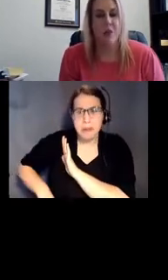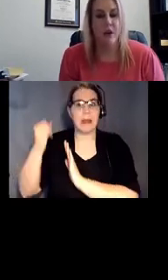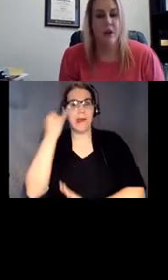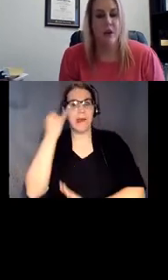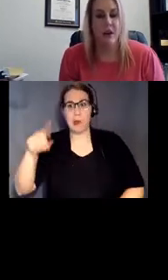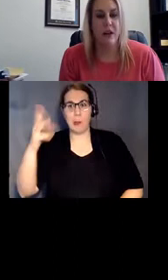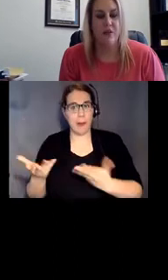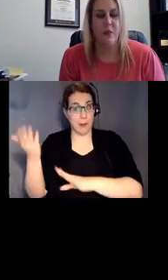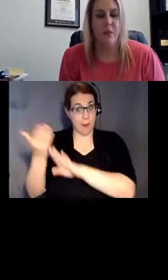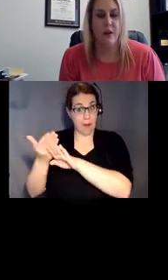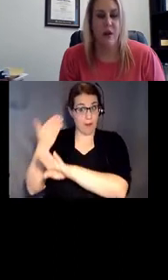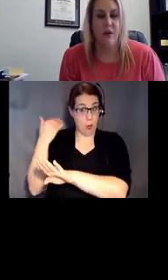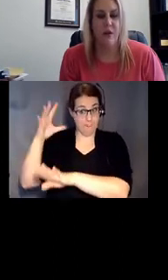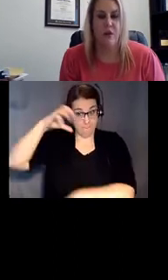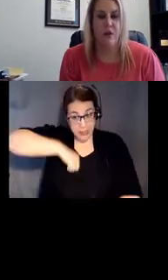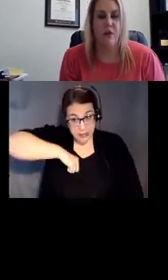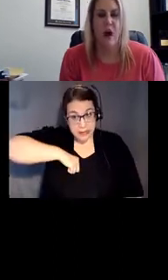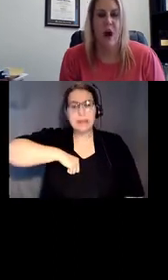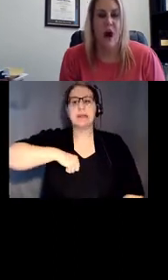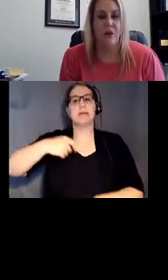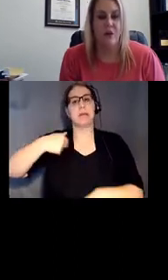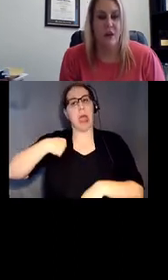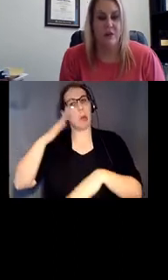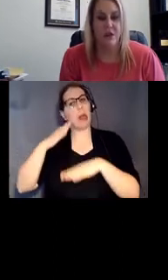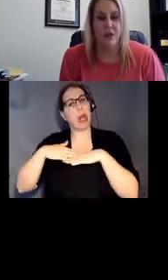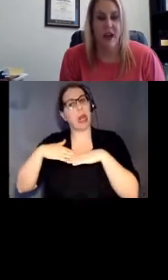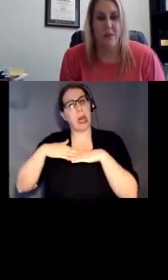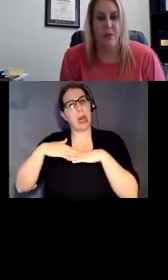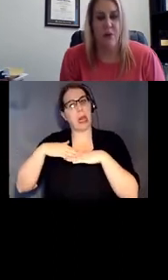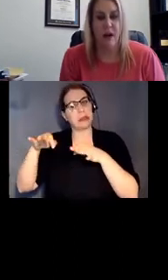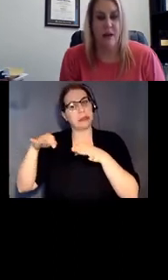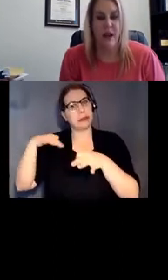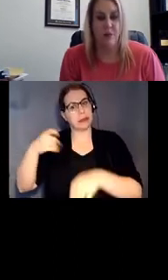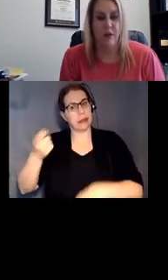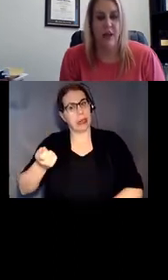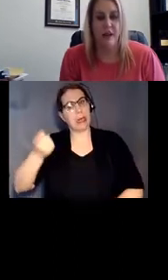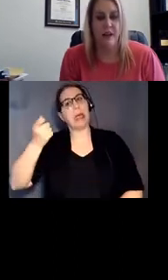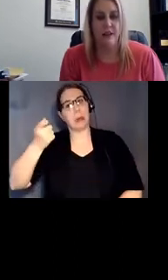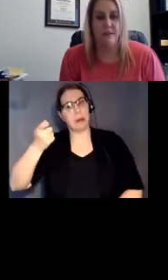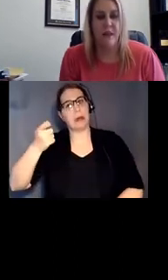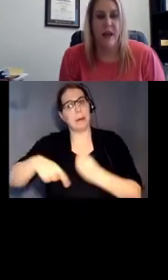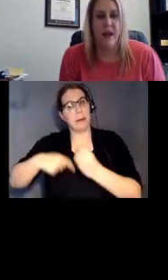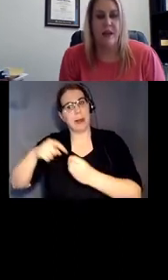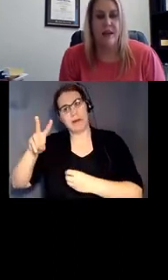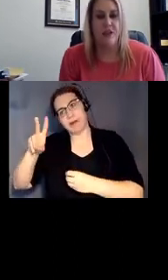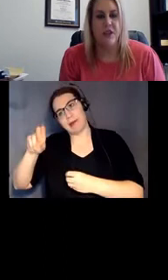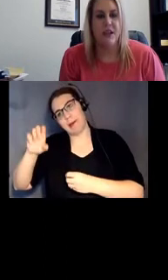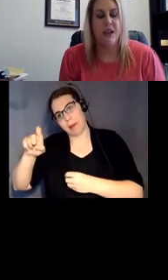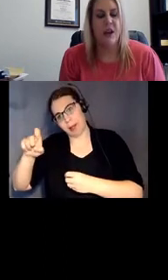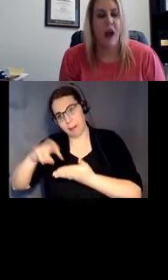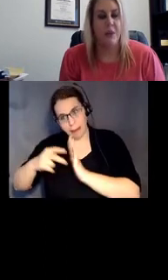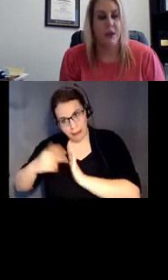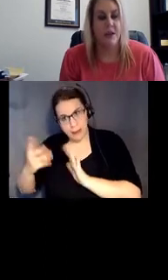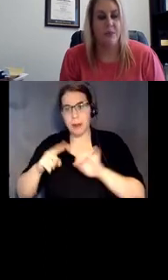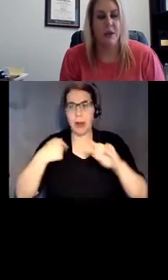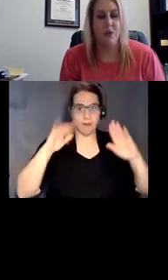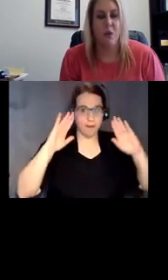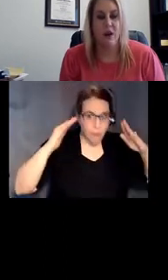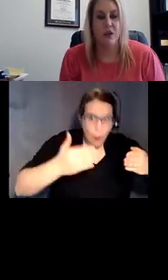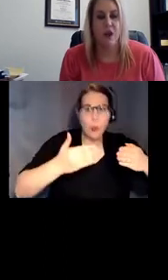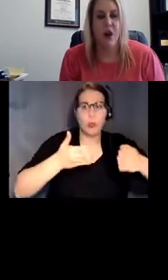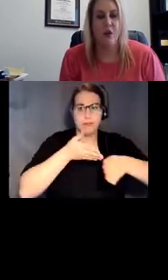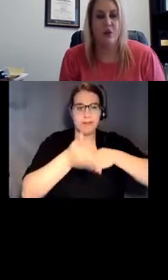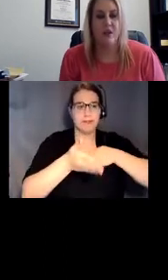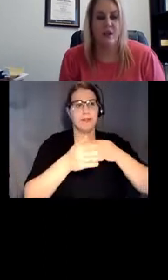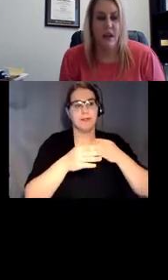sessions, I will give a brief overview of West Virginia ABLE and what that is. Additionally, I'm going to explain